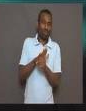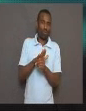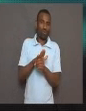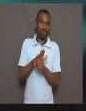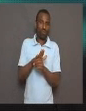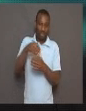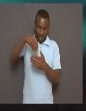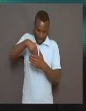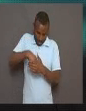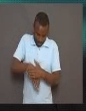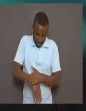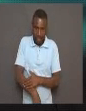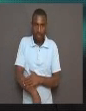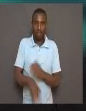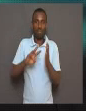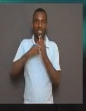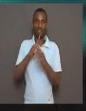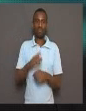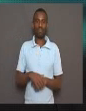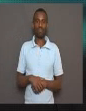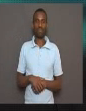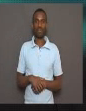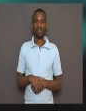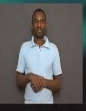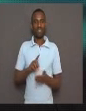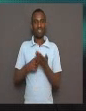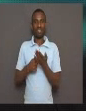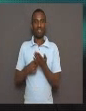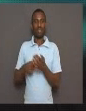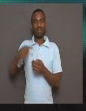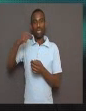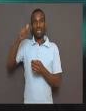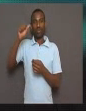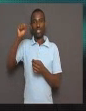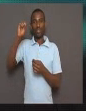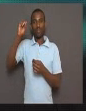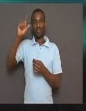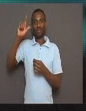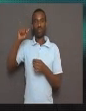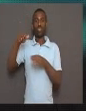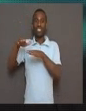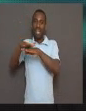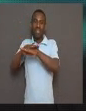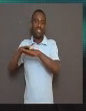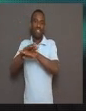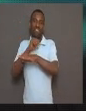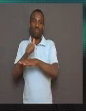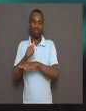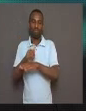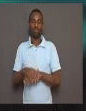We can expect that the hydrometer will sink in the container of